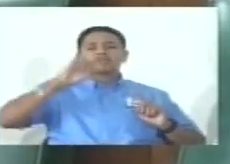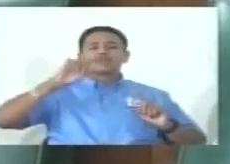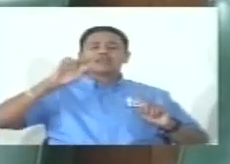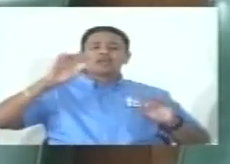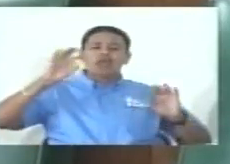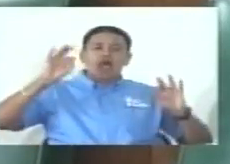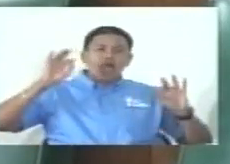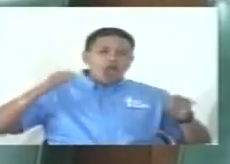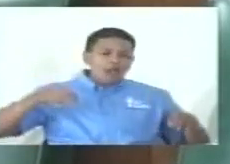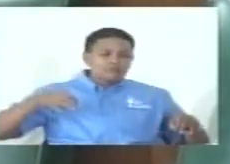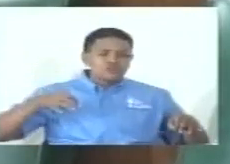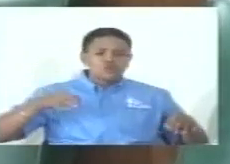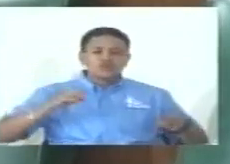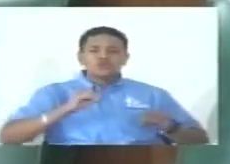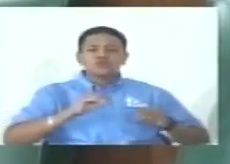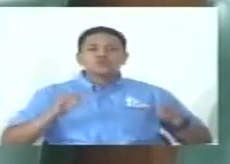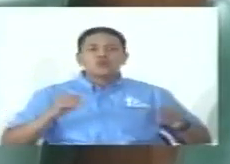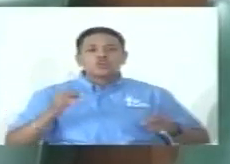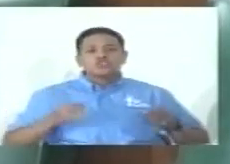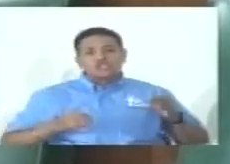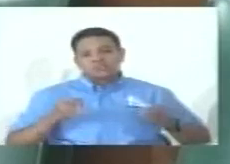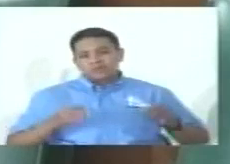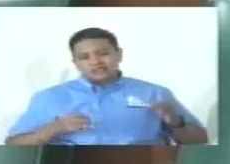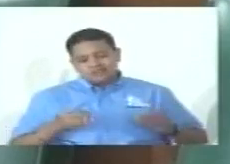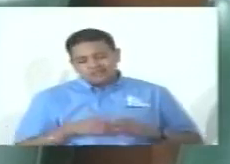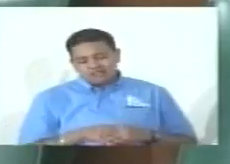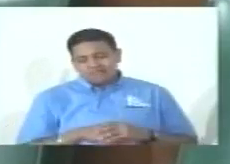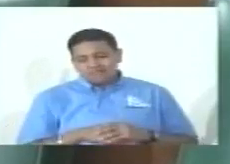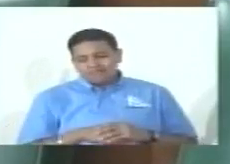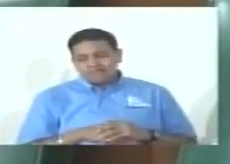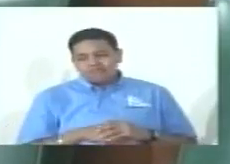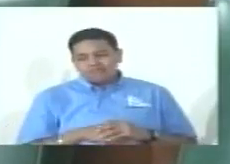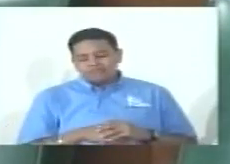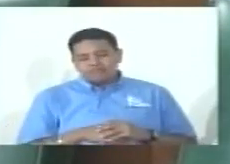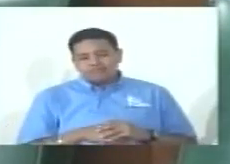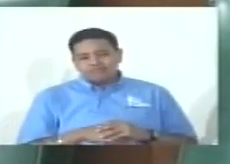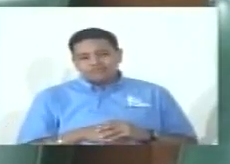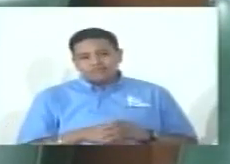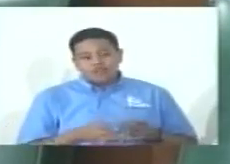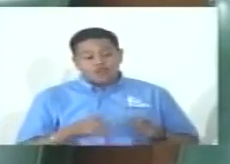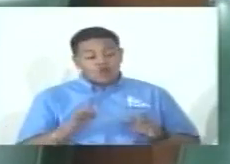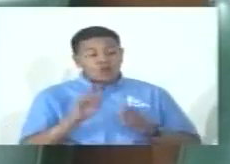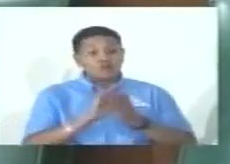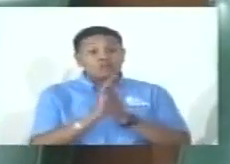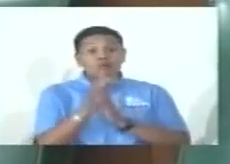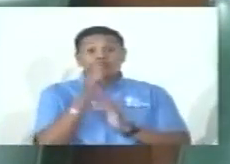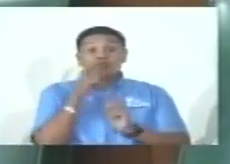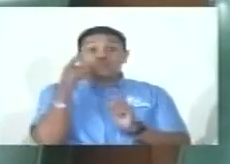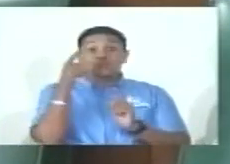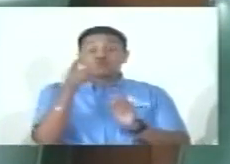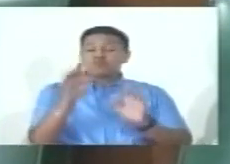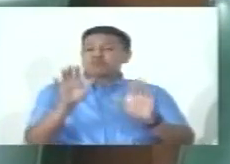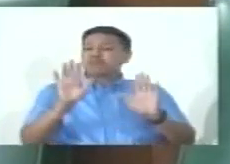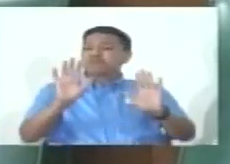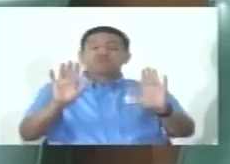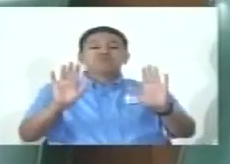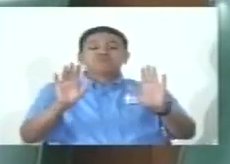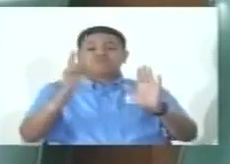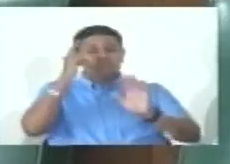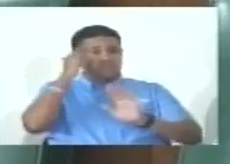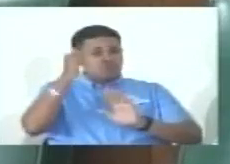absolutely non-judgmental. She allows you to be your own person and to find your own